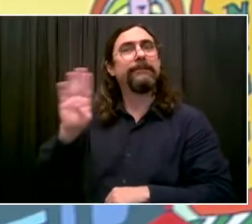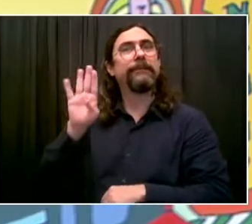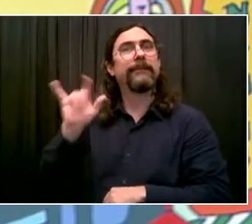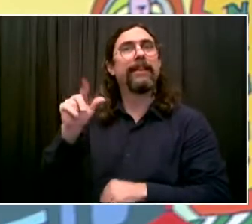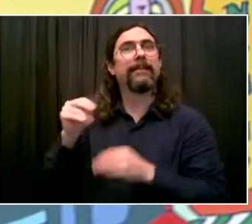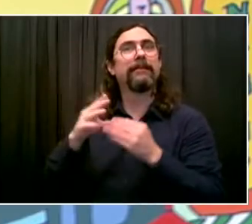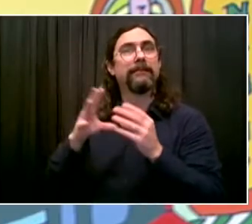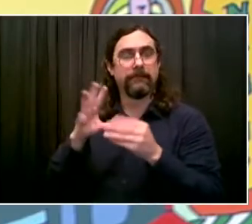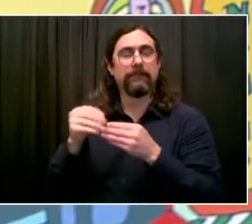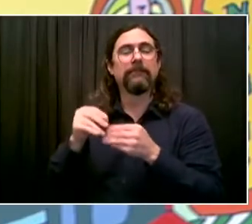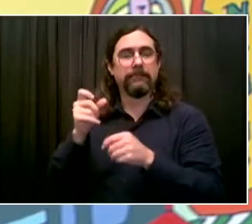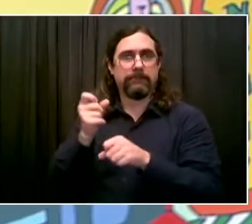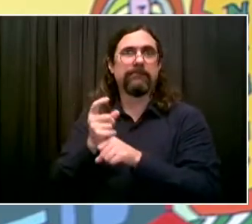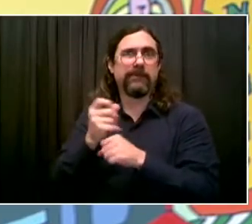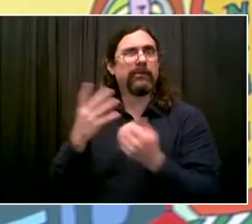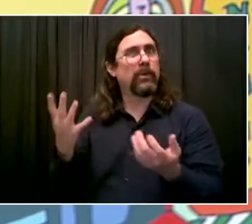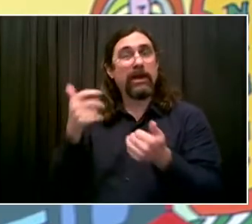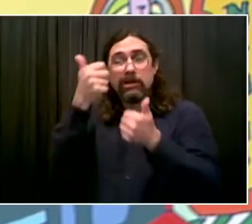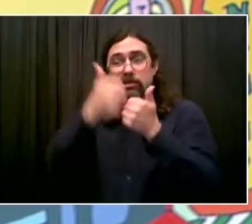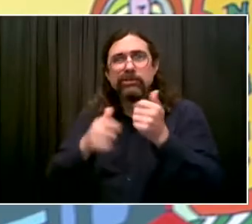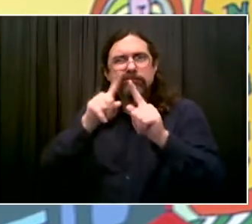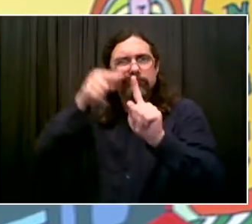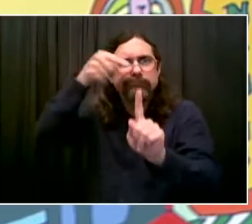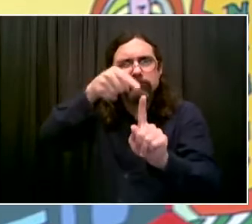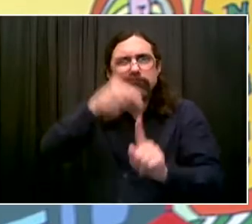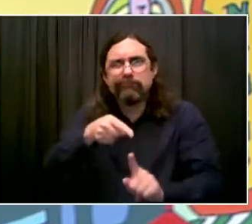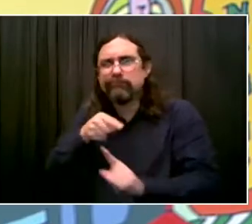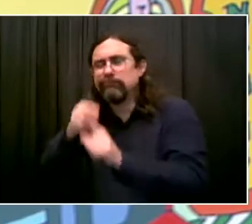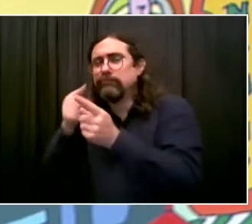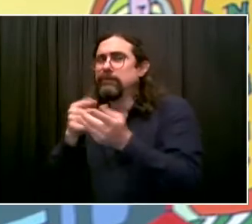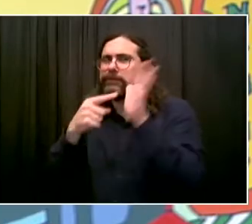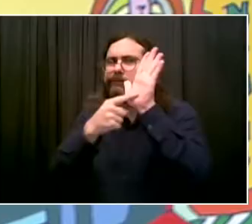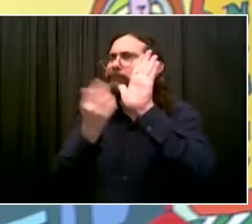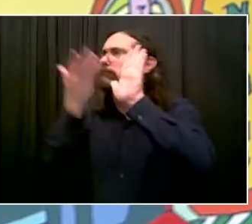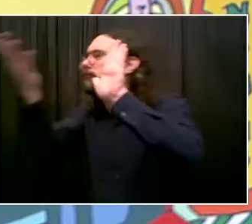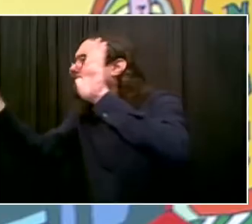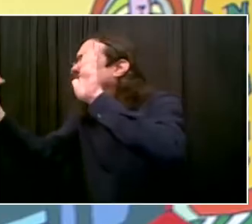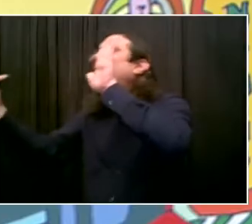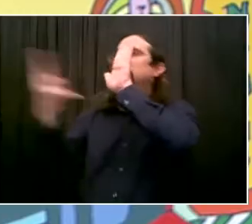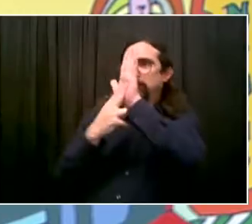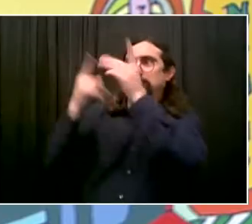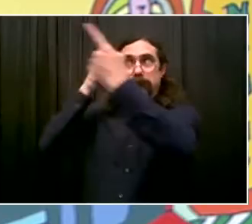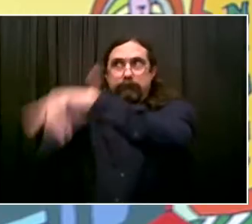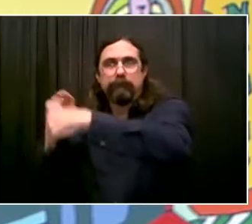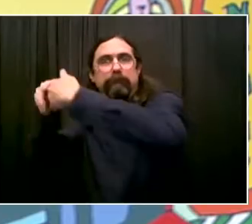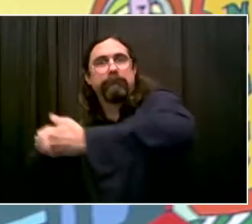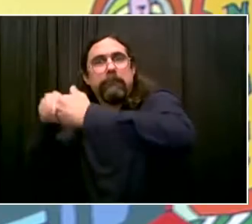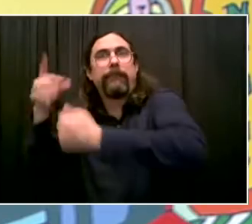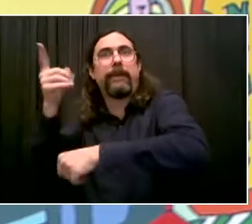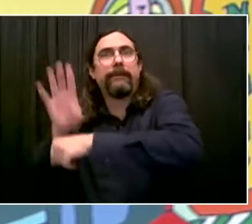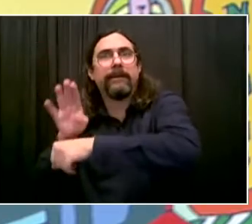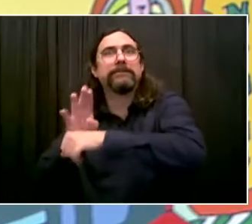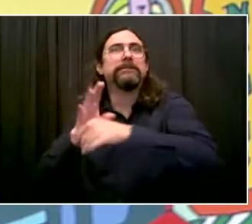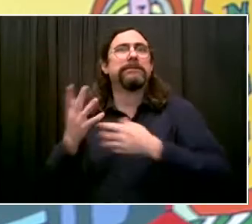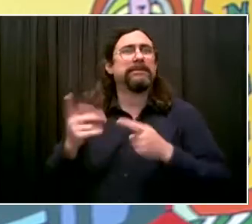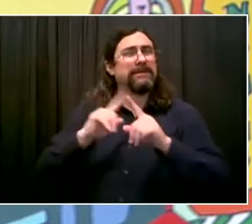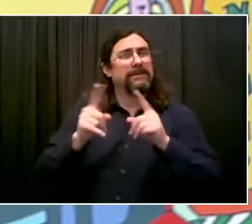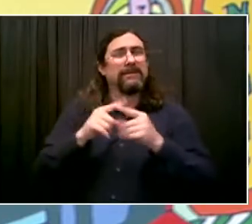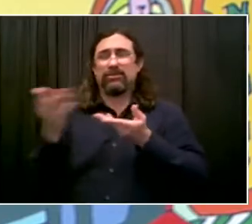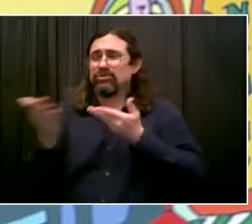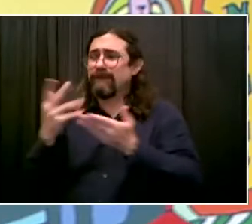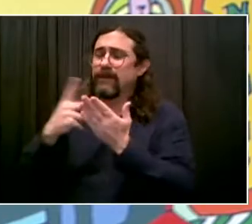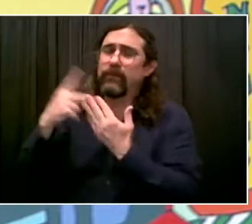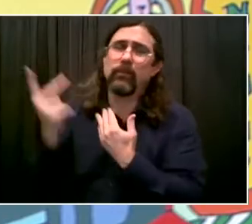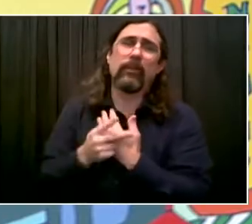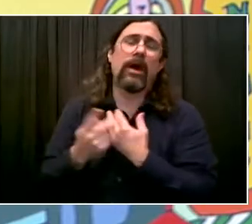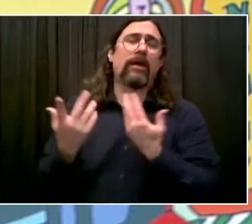and create jobs in our neighborhoods. This office was crucial, particularly during COVID, in finding a way,